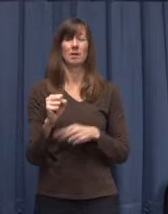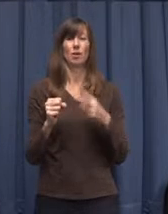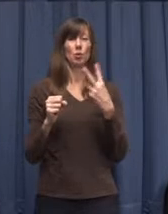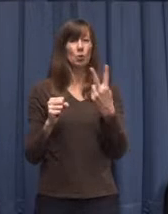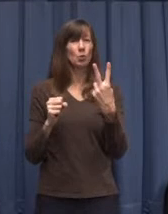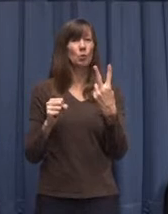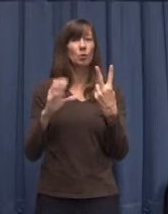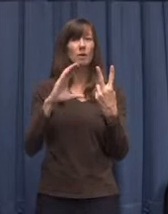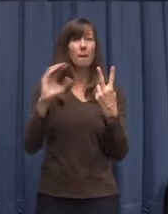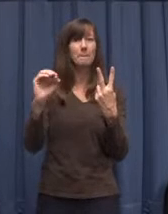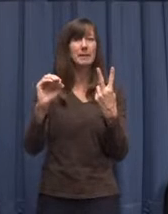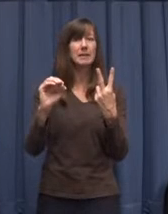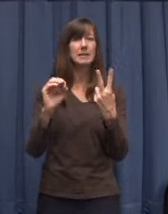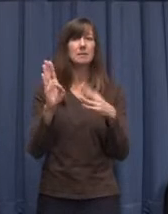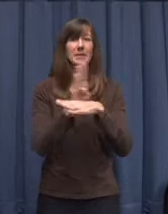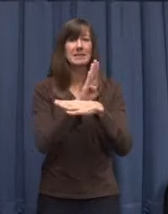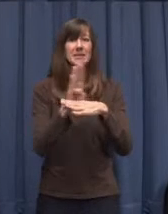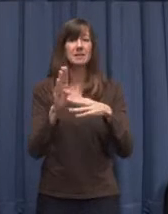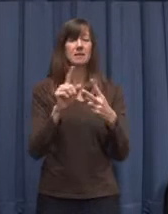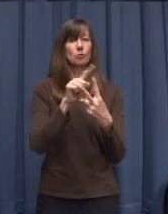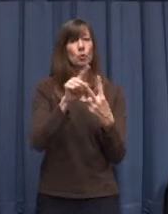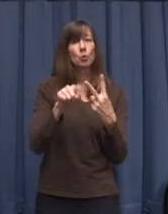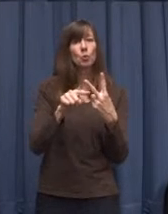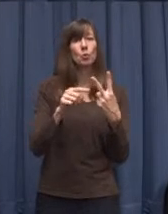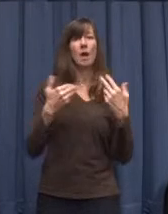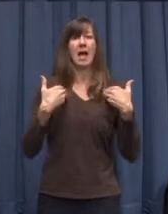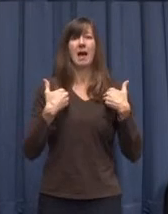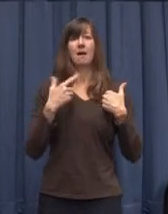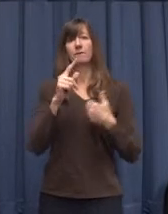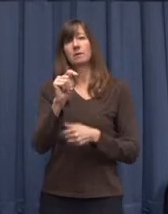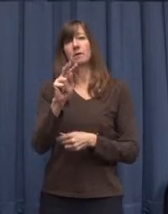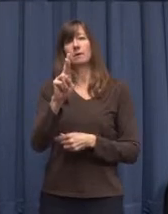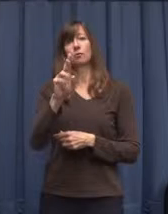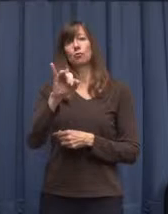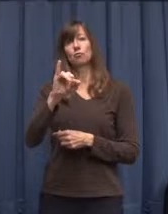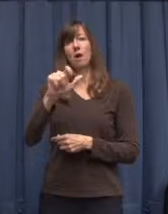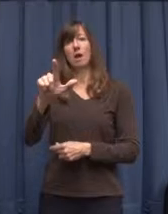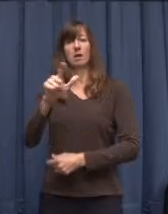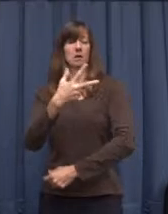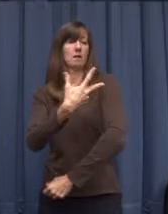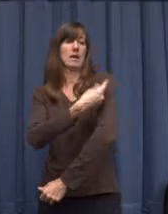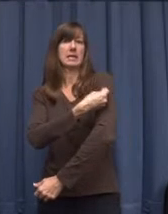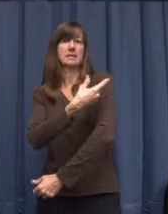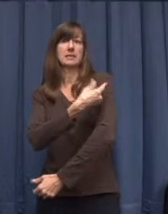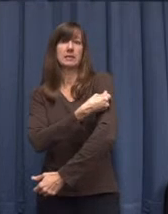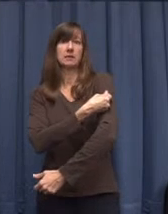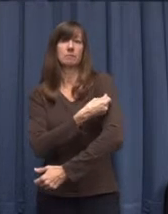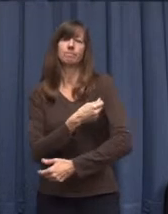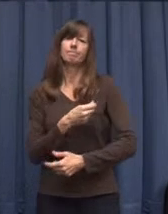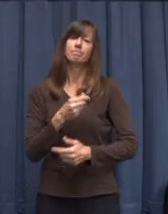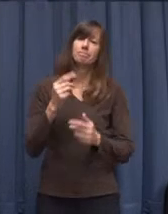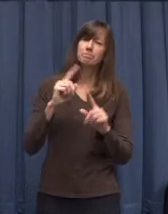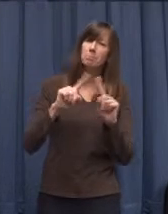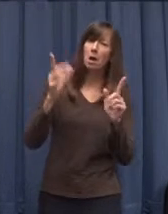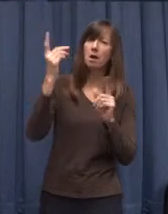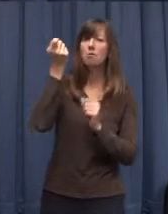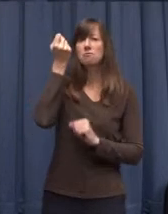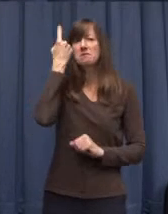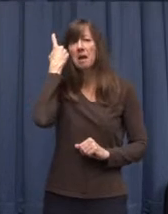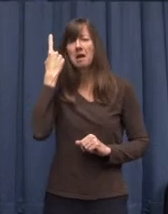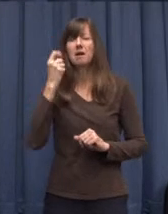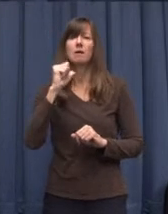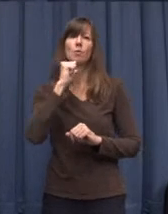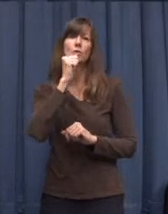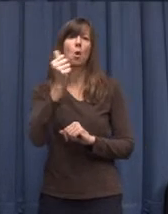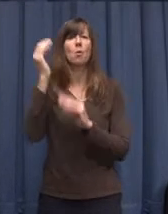companies in terms of the trials with vaccine. To set realistic expectations, we don't expect to see that coming in any wide